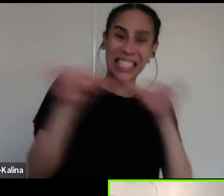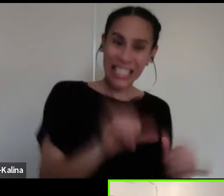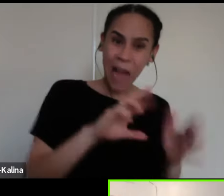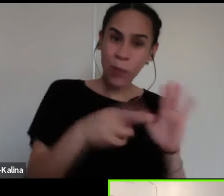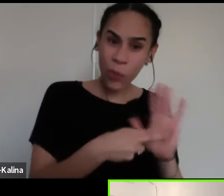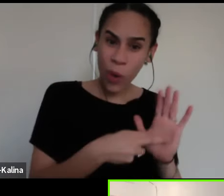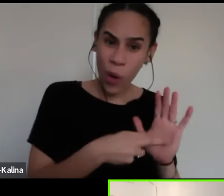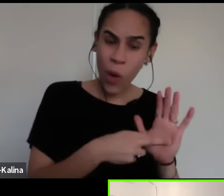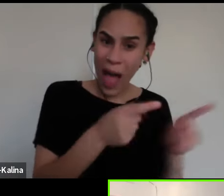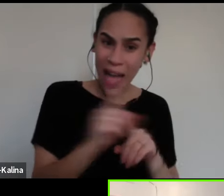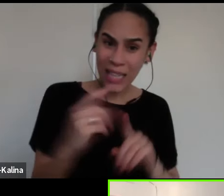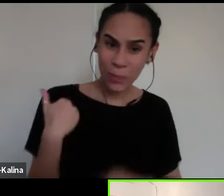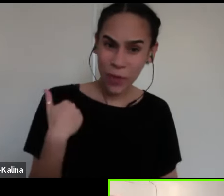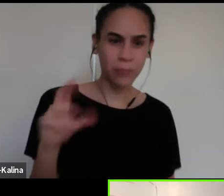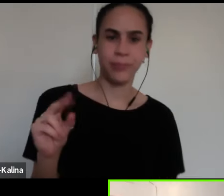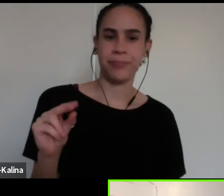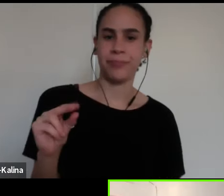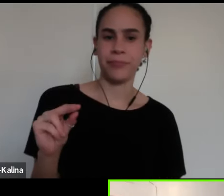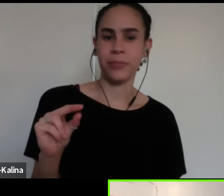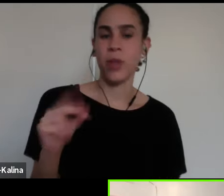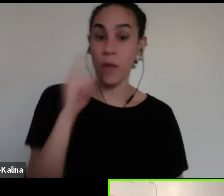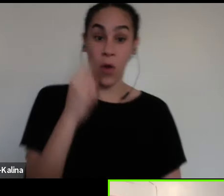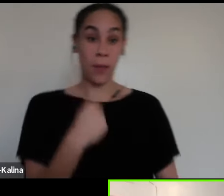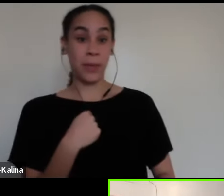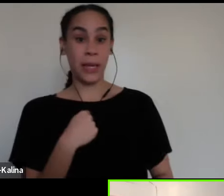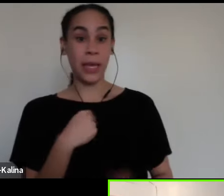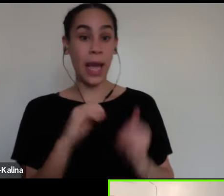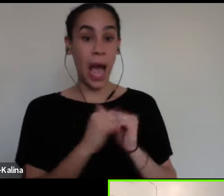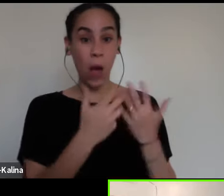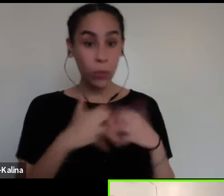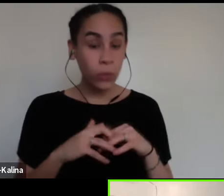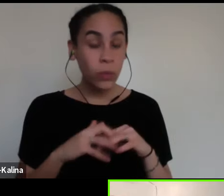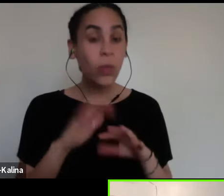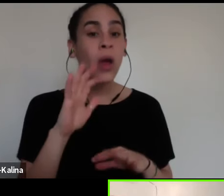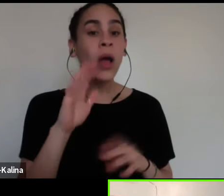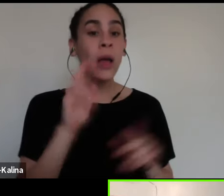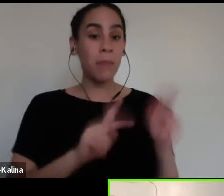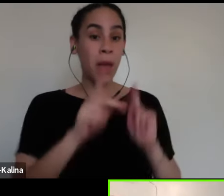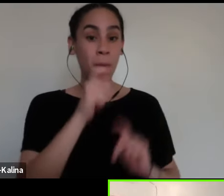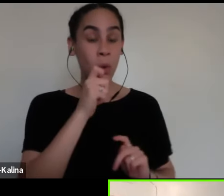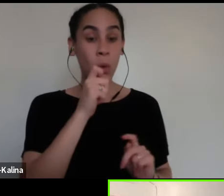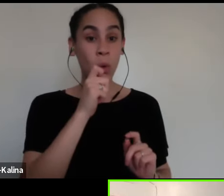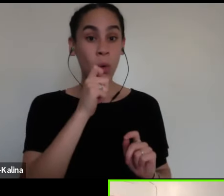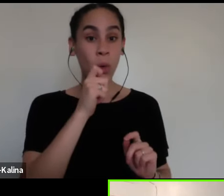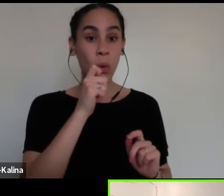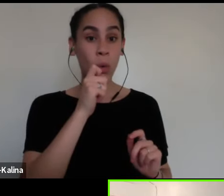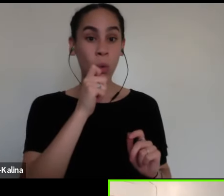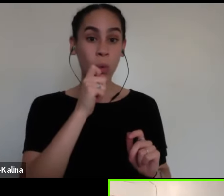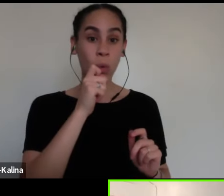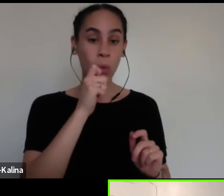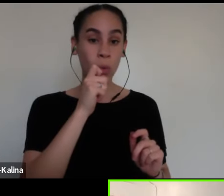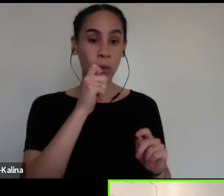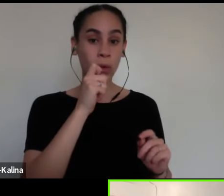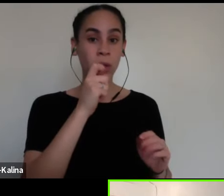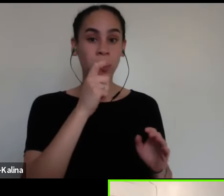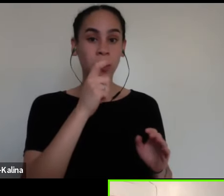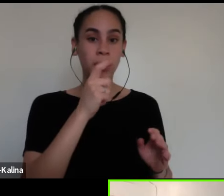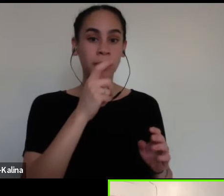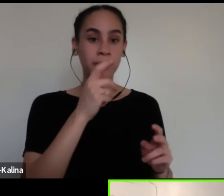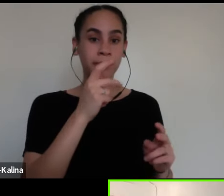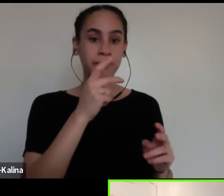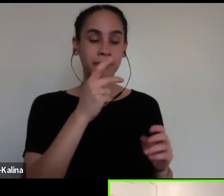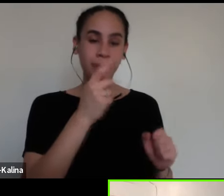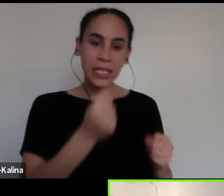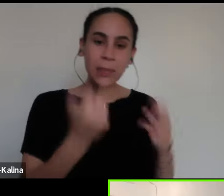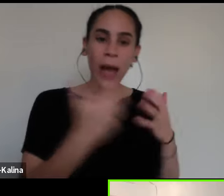as before. And for me, where that has played out is folks that used to be really public facing or who are expending a lot of outward